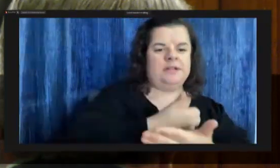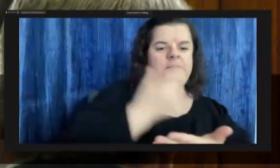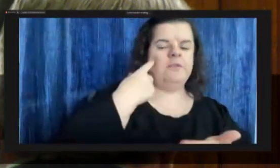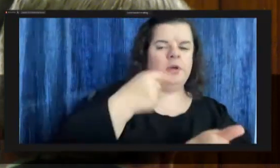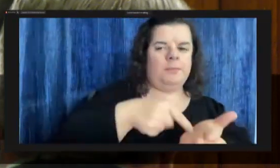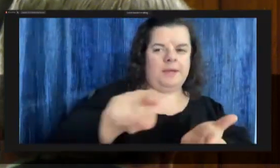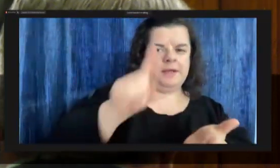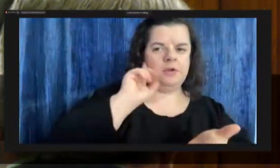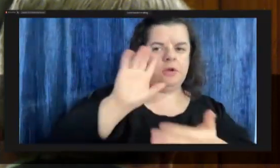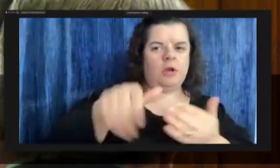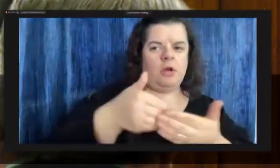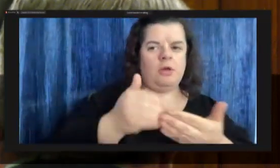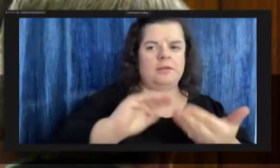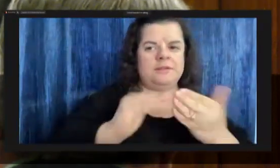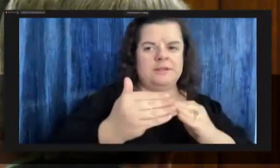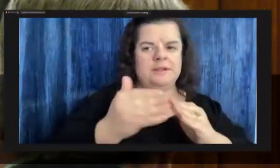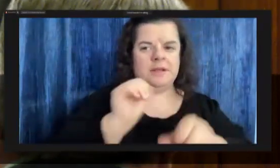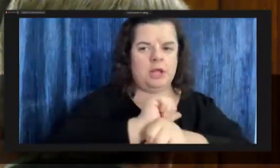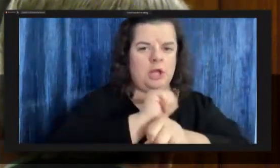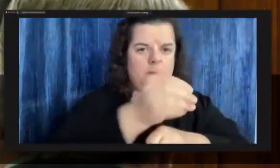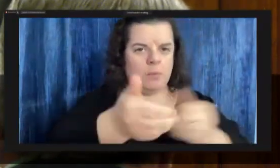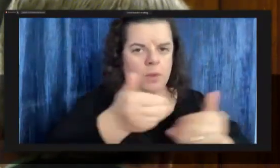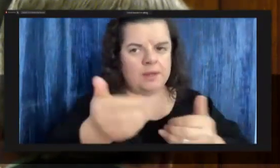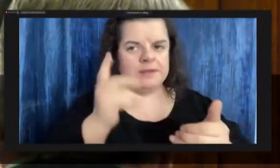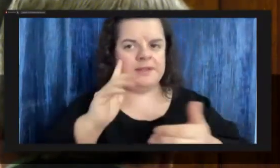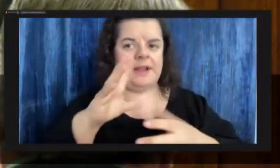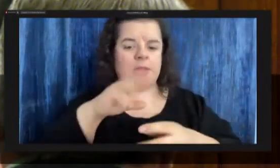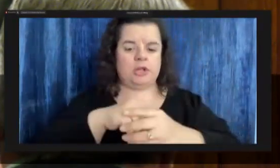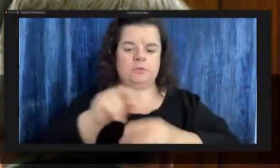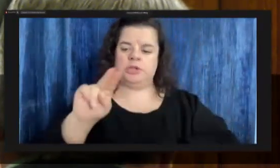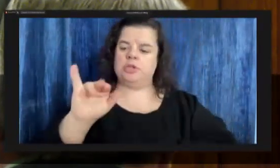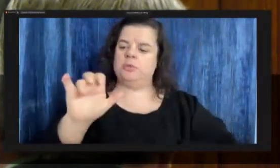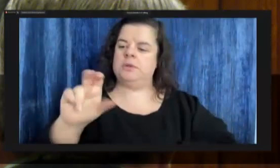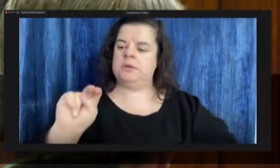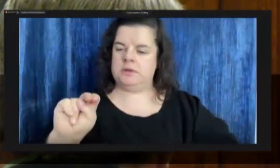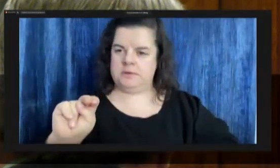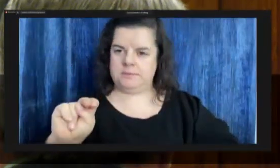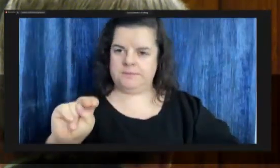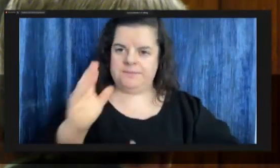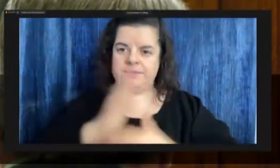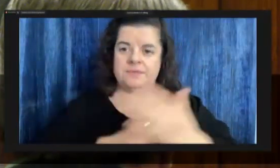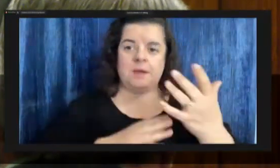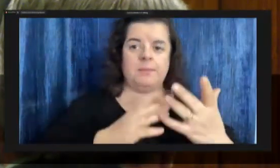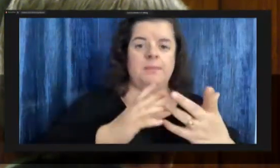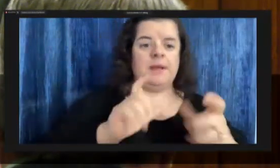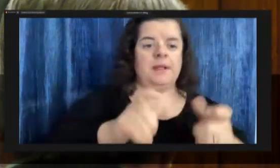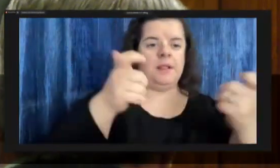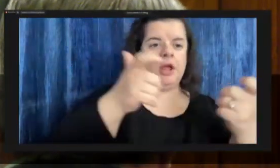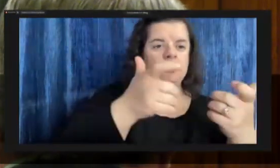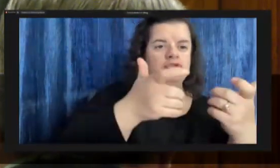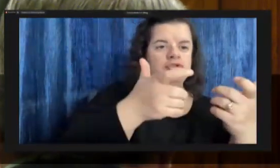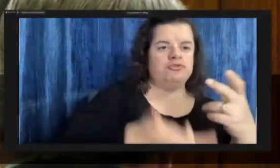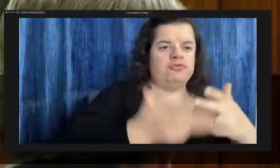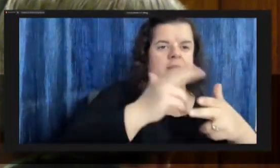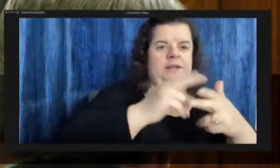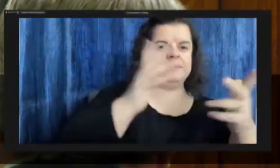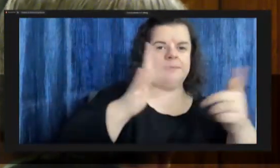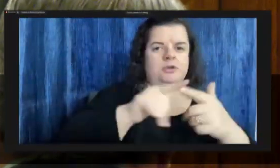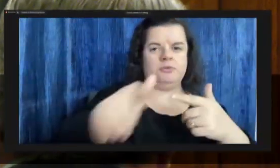city employees. So that includes the union employees. That's correct. So some employees got a larger raise than you did, but based on the